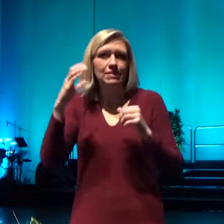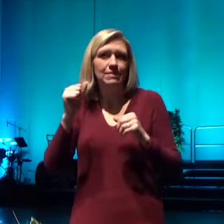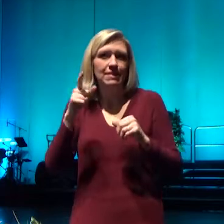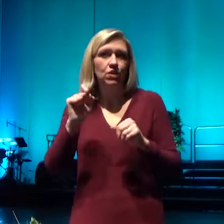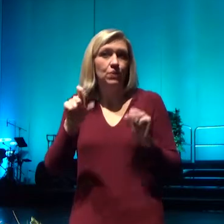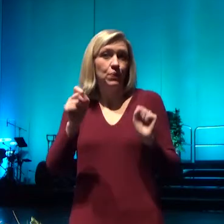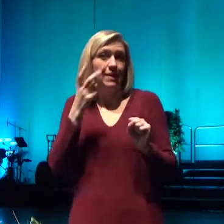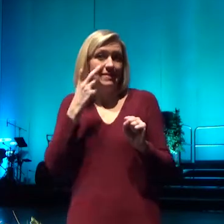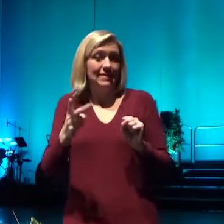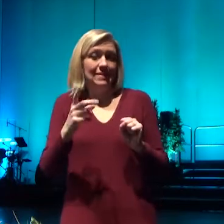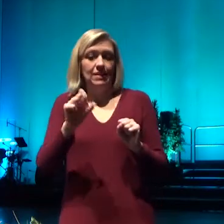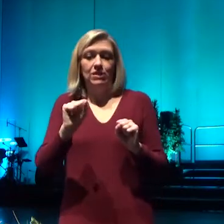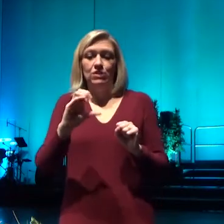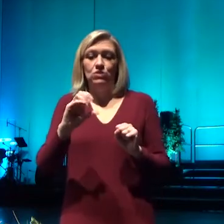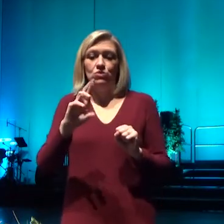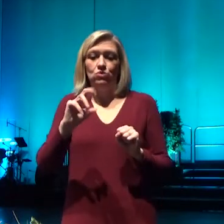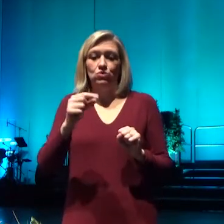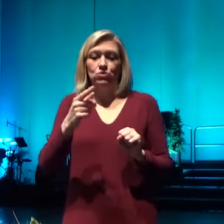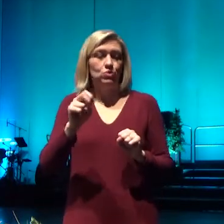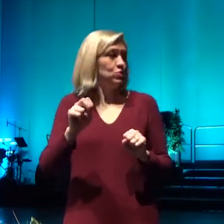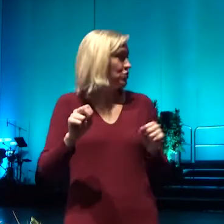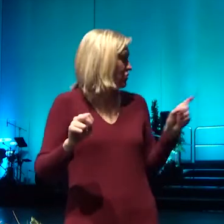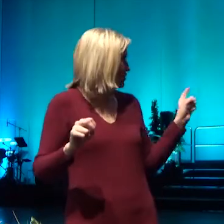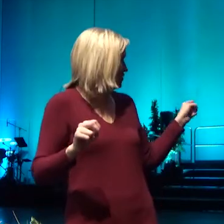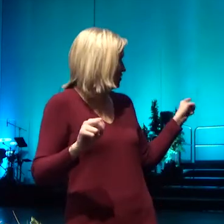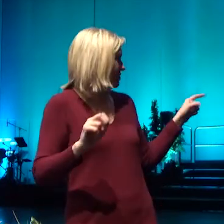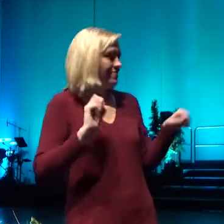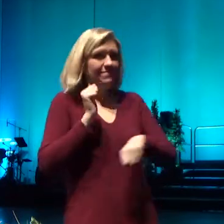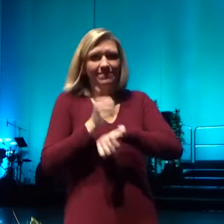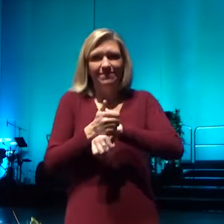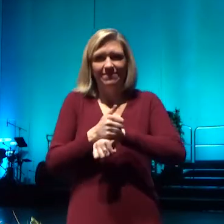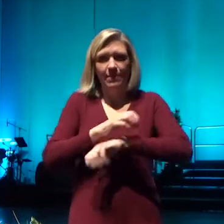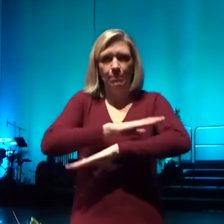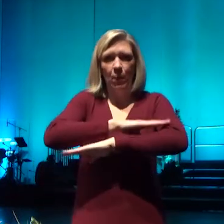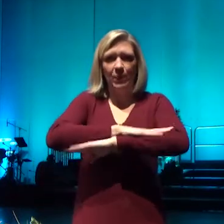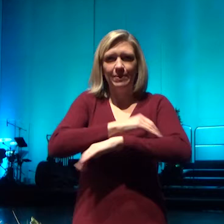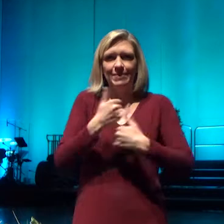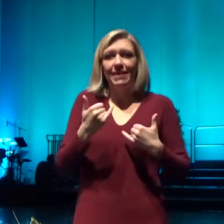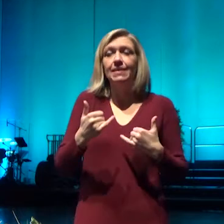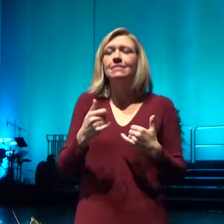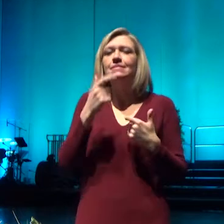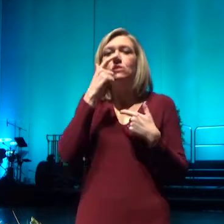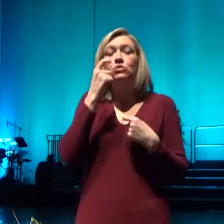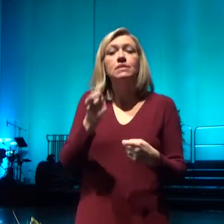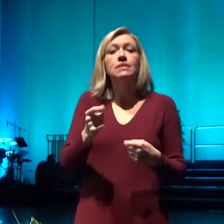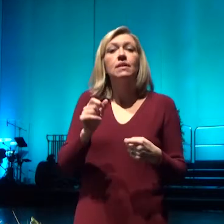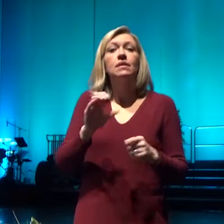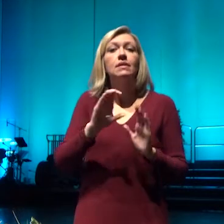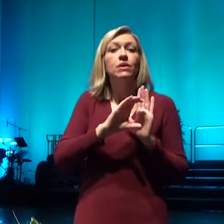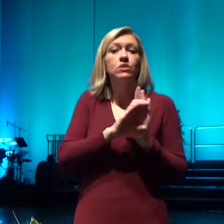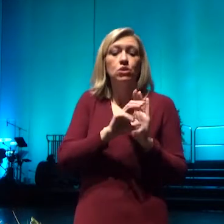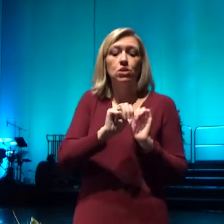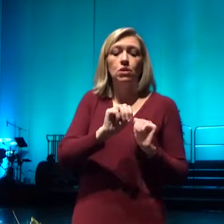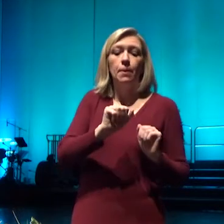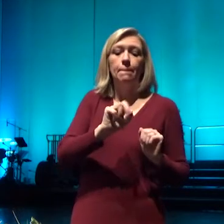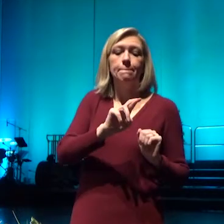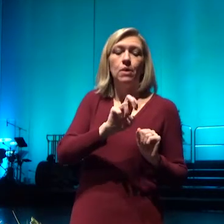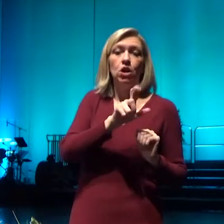with us on the podium there today. And it's very interesting. Initially, Marley doesn't even realize